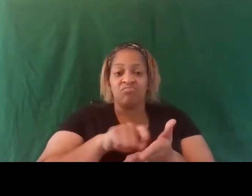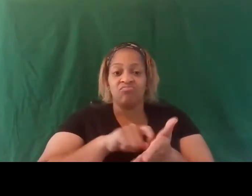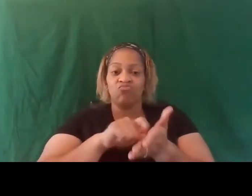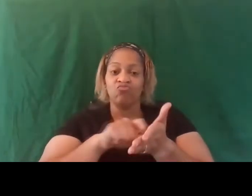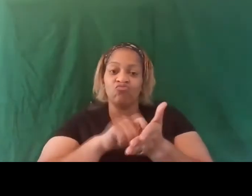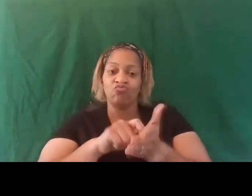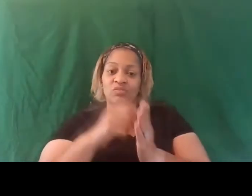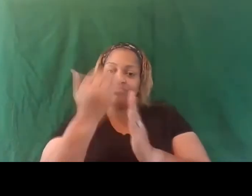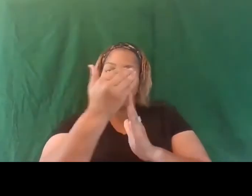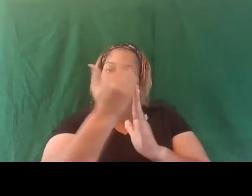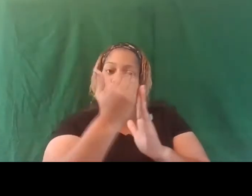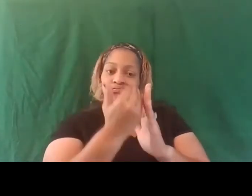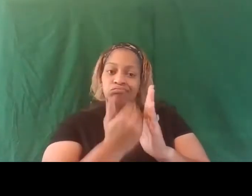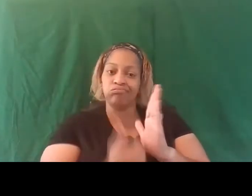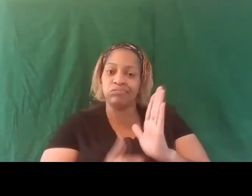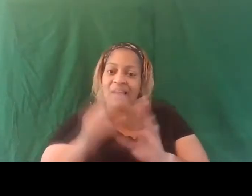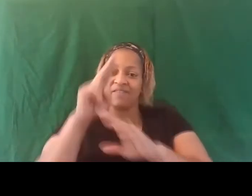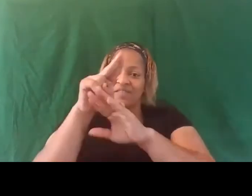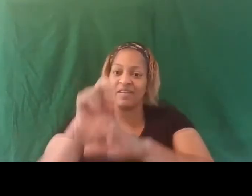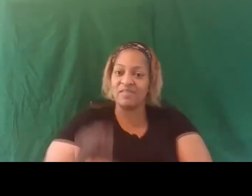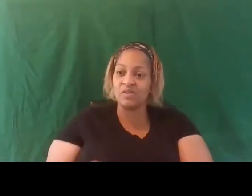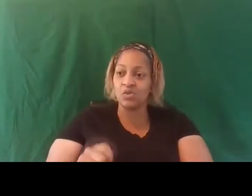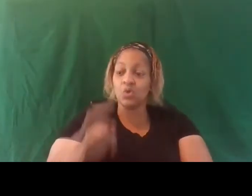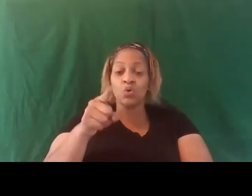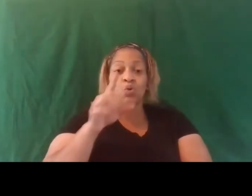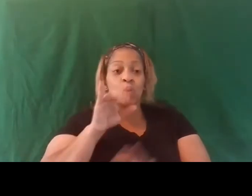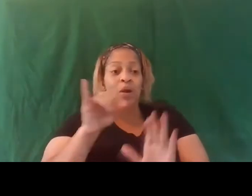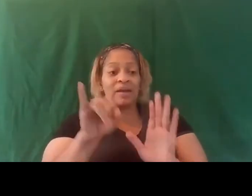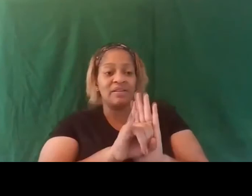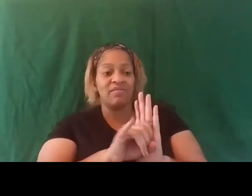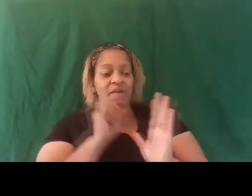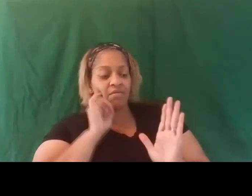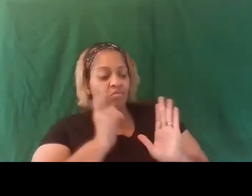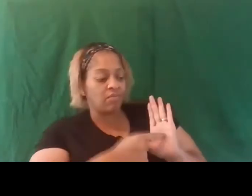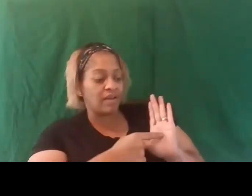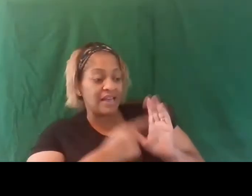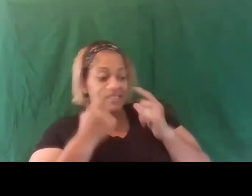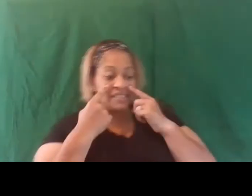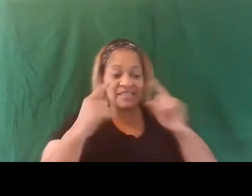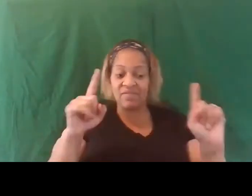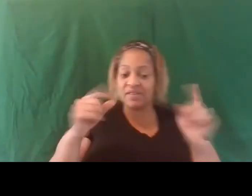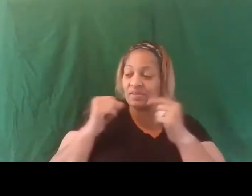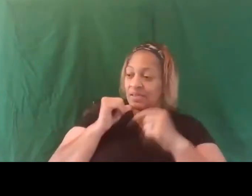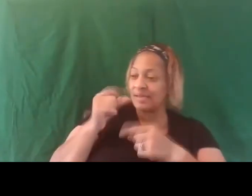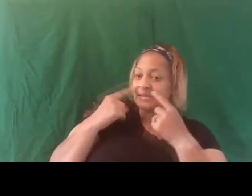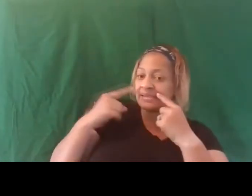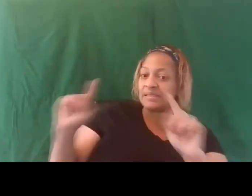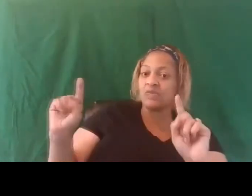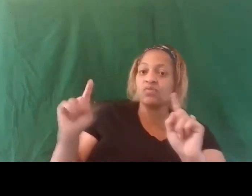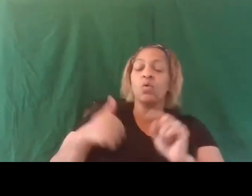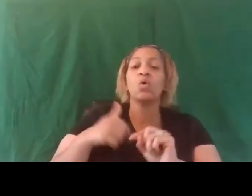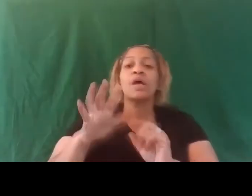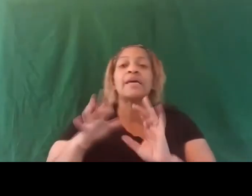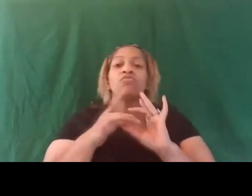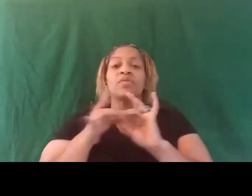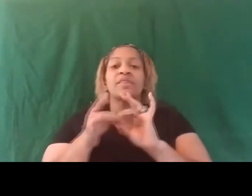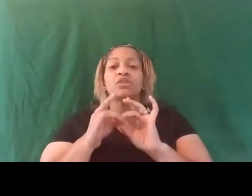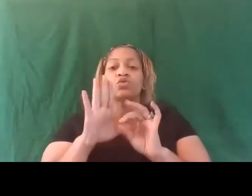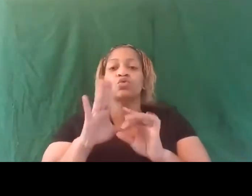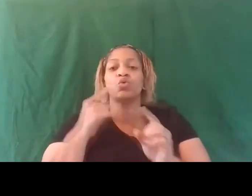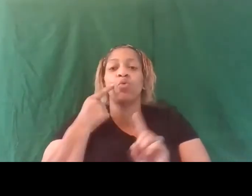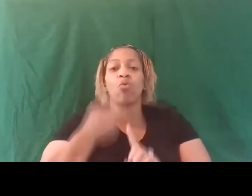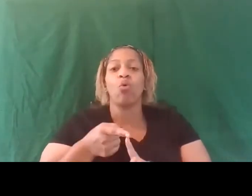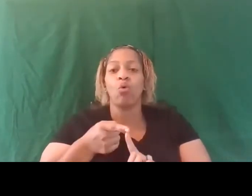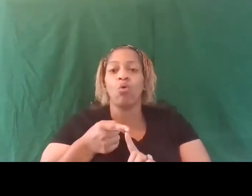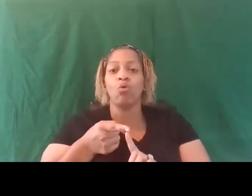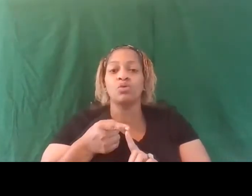and identify if those habits are effective or ineffective in relation to your goals and things